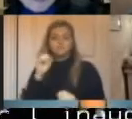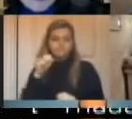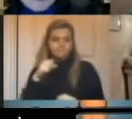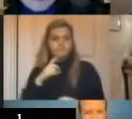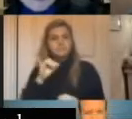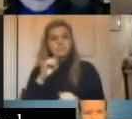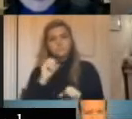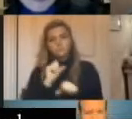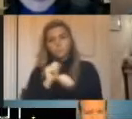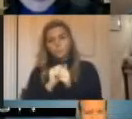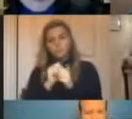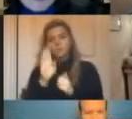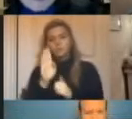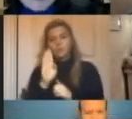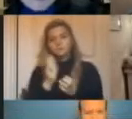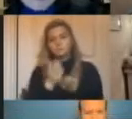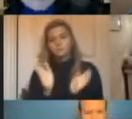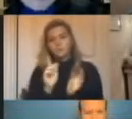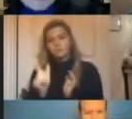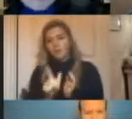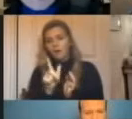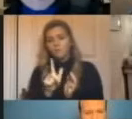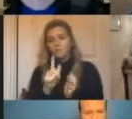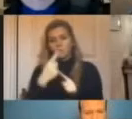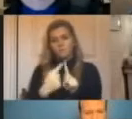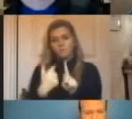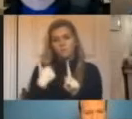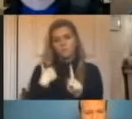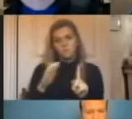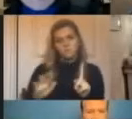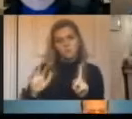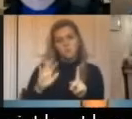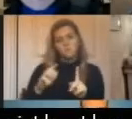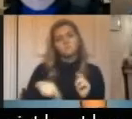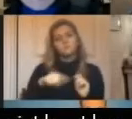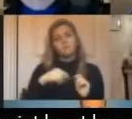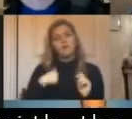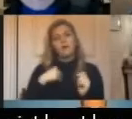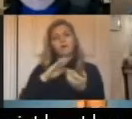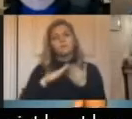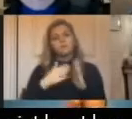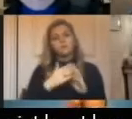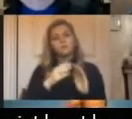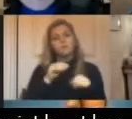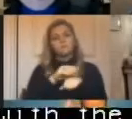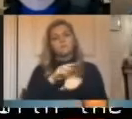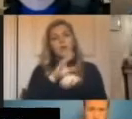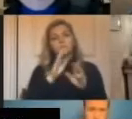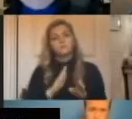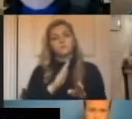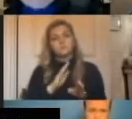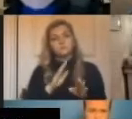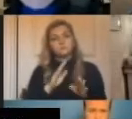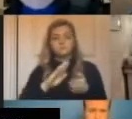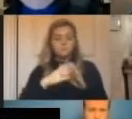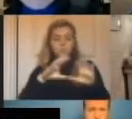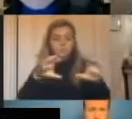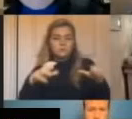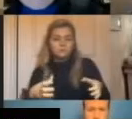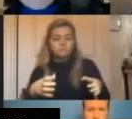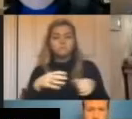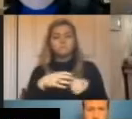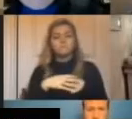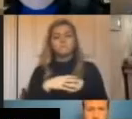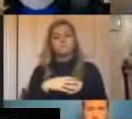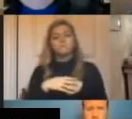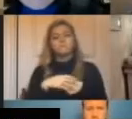as her lived experience. So there is community input happening, but I will certainly see if they can do a presentation to the board.